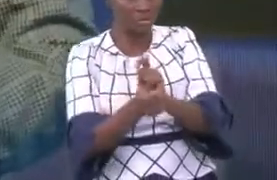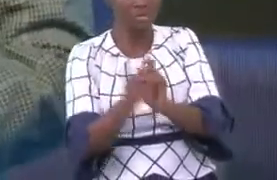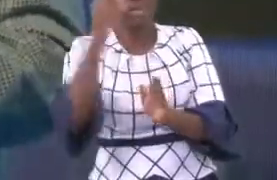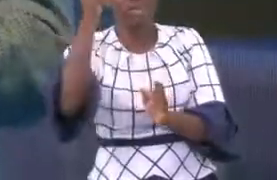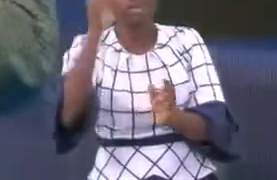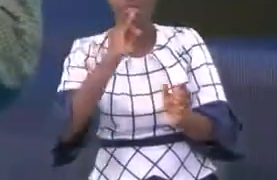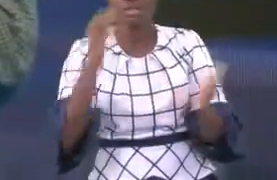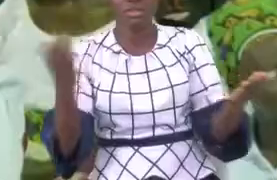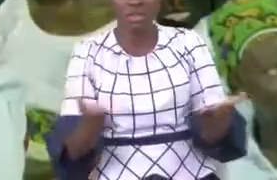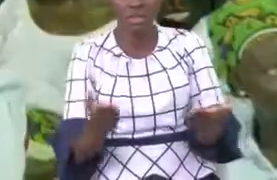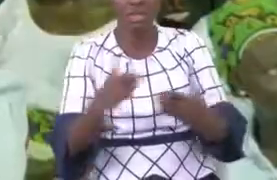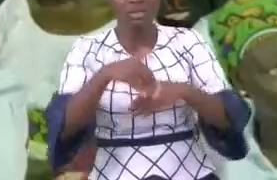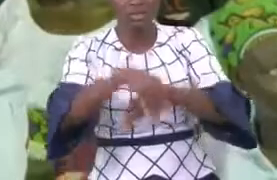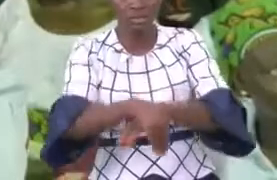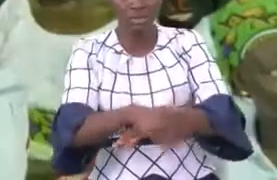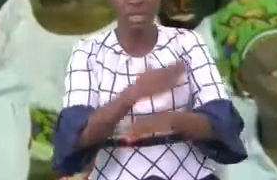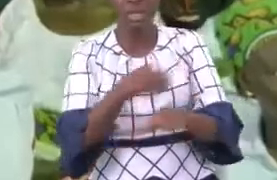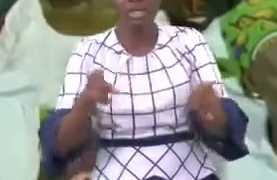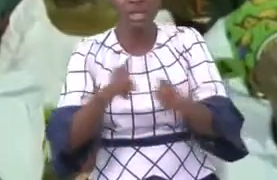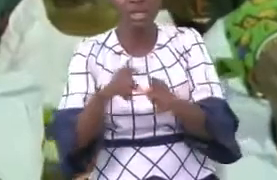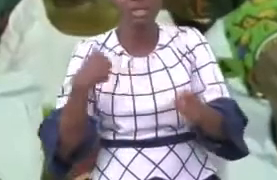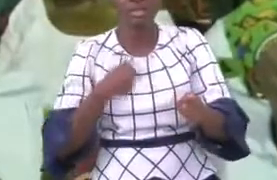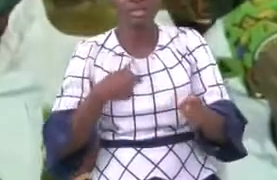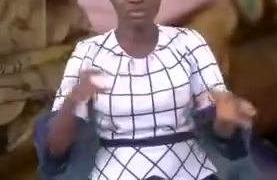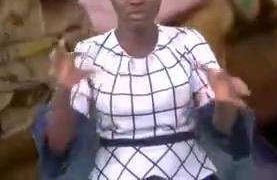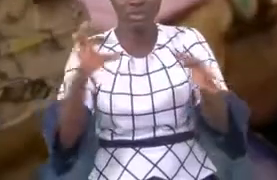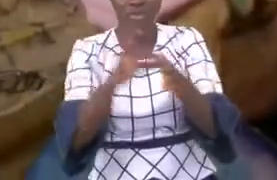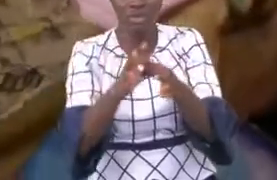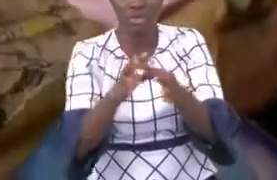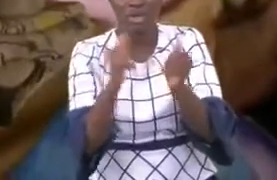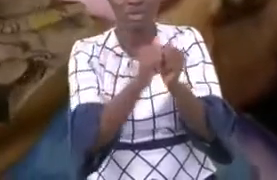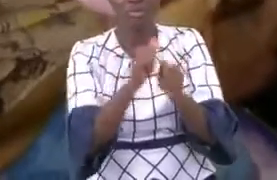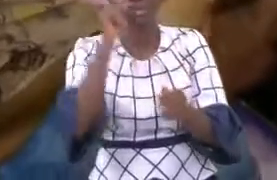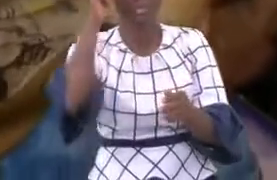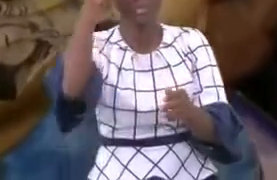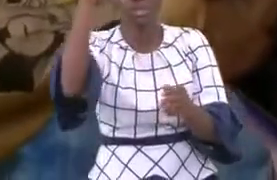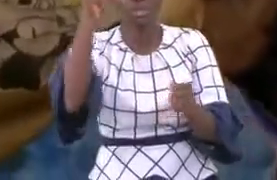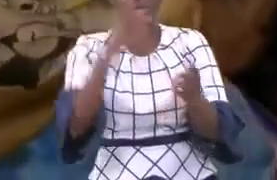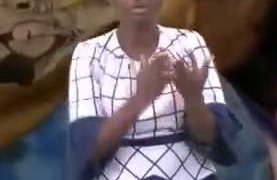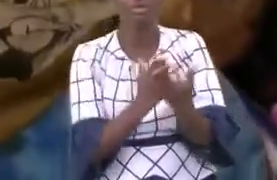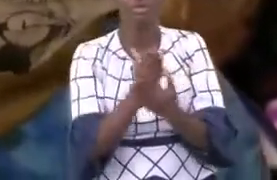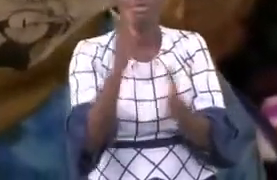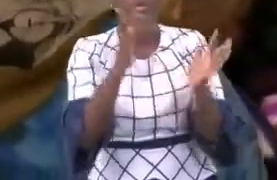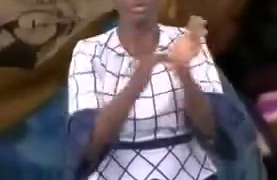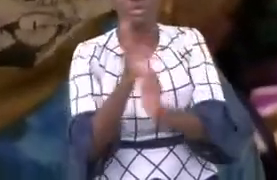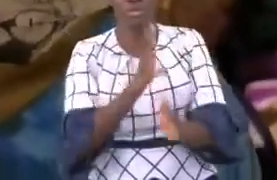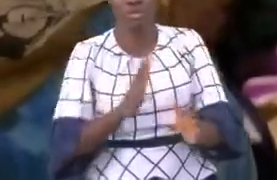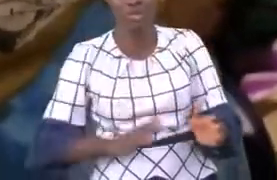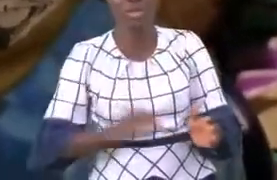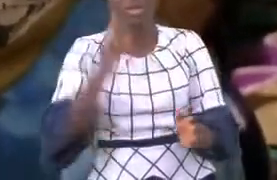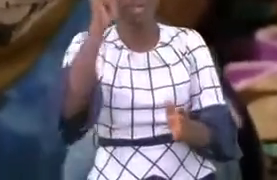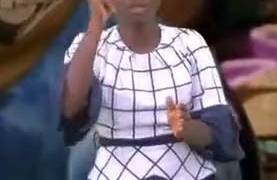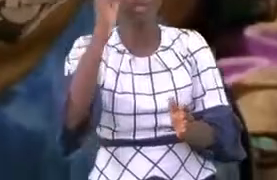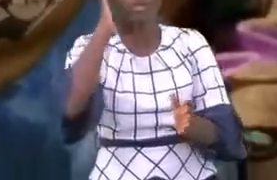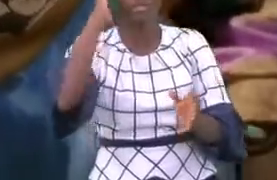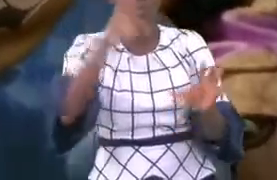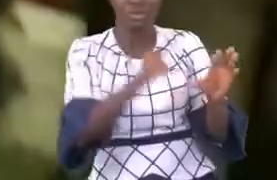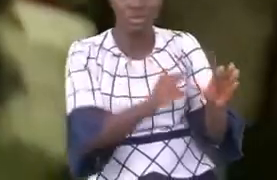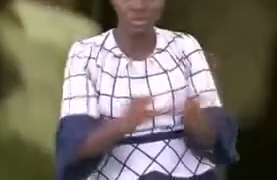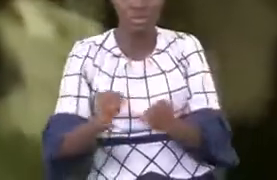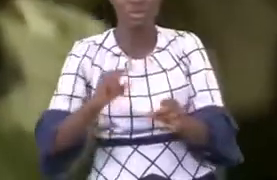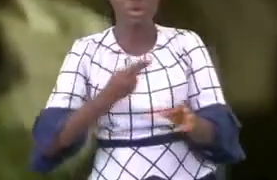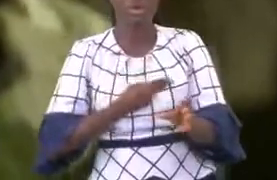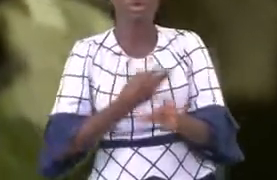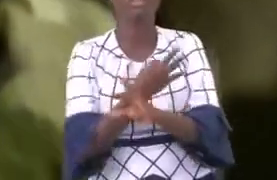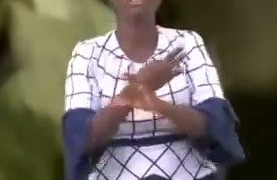Lord Jesus Christ, he will set us free, everyone, in Jesus'